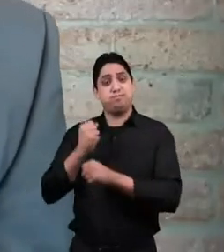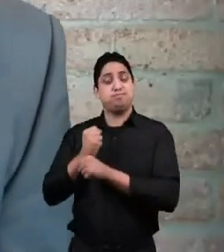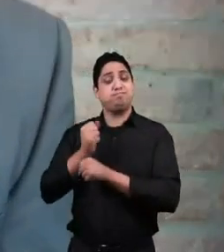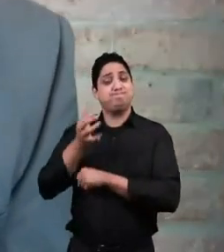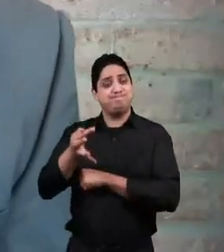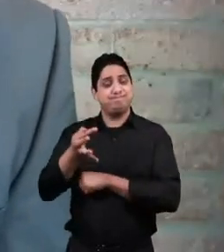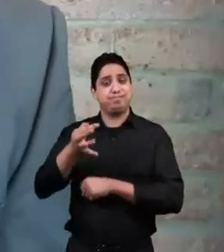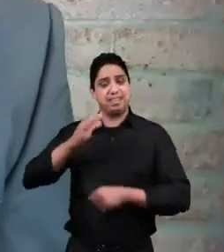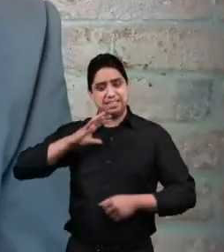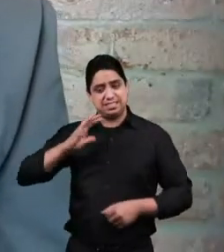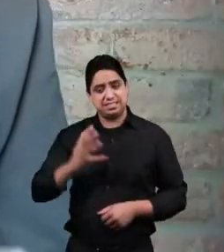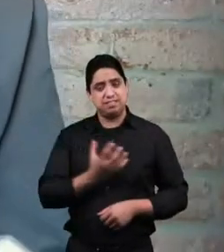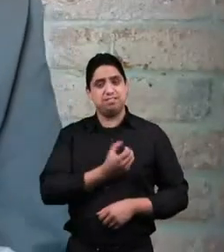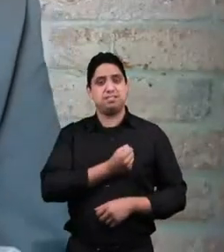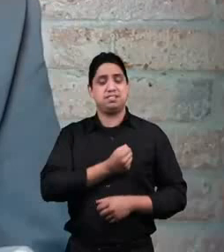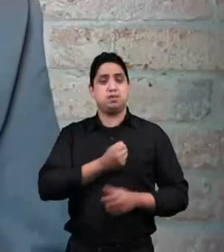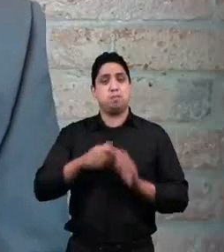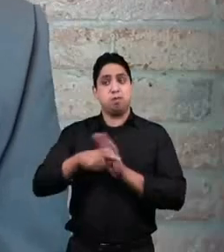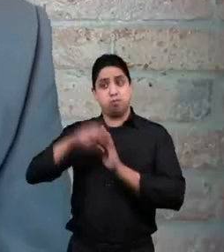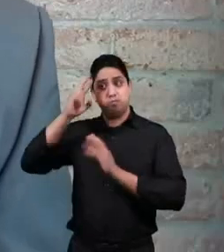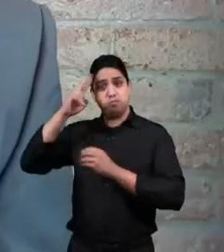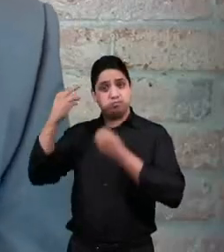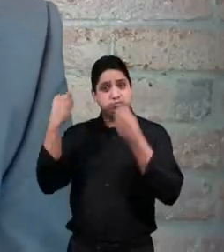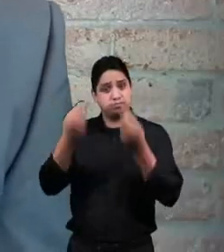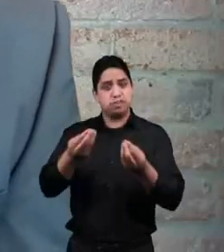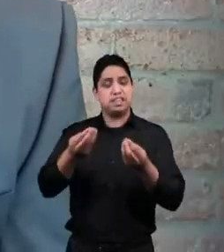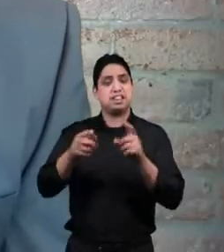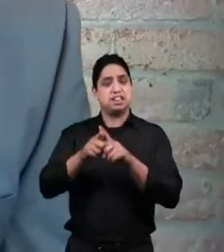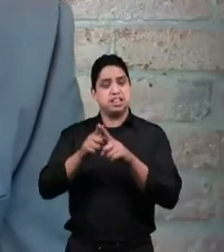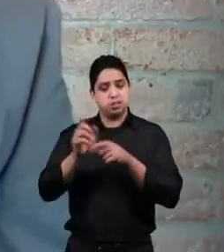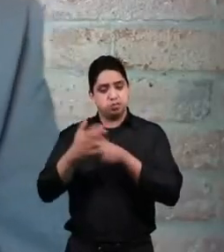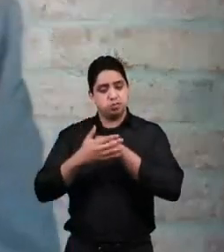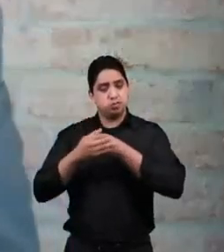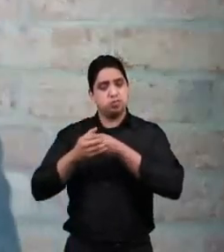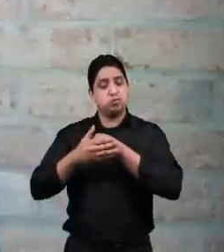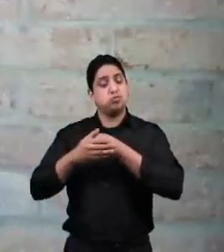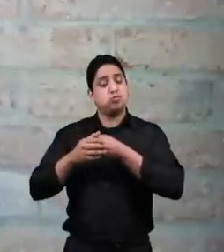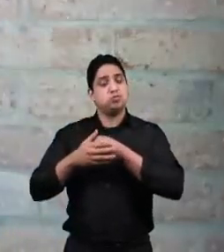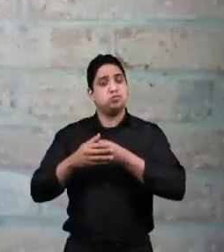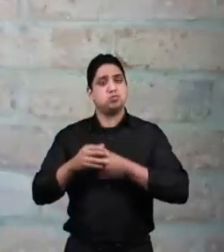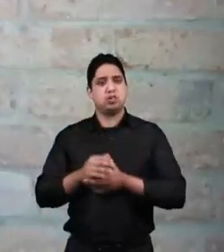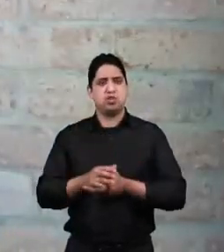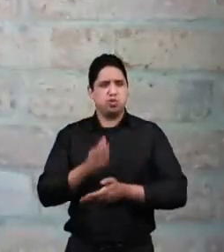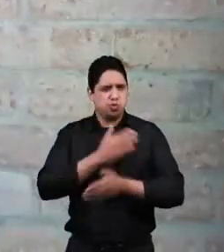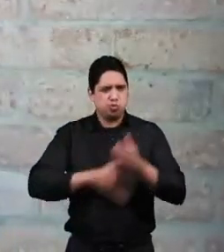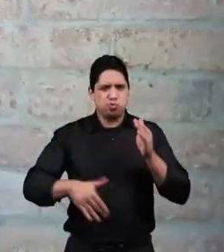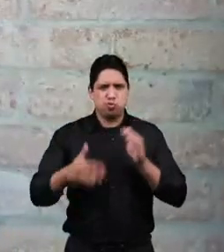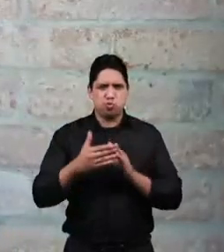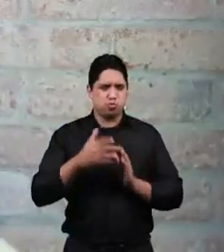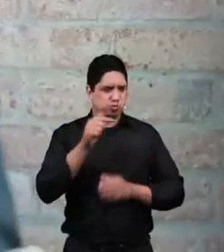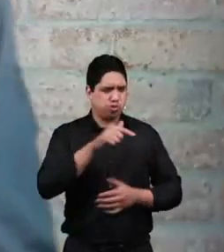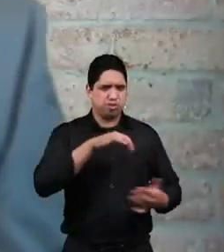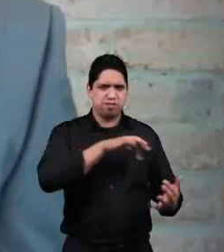It is a word of salvation, a word of consolation. Brethren,